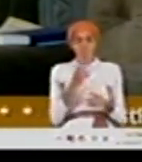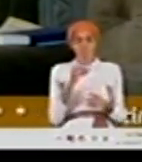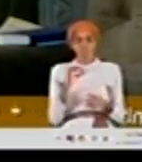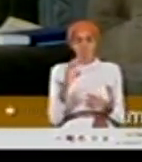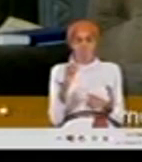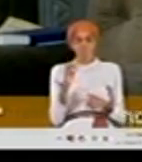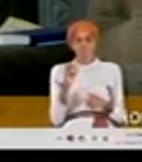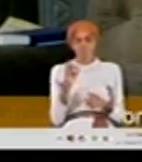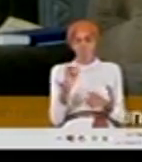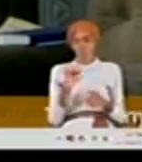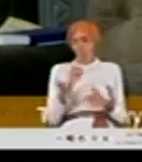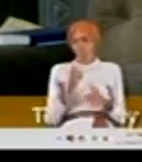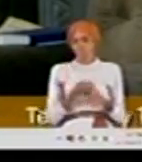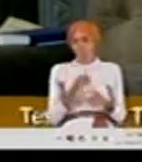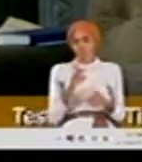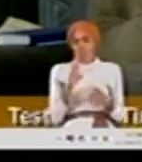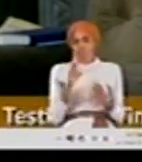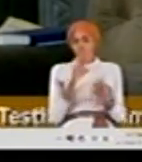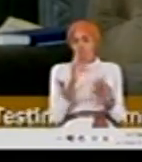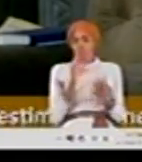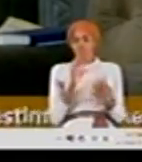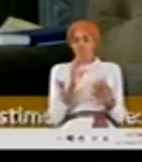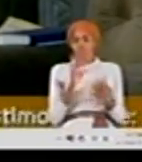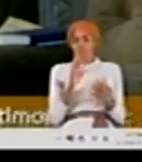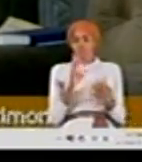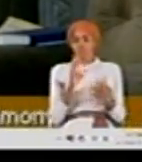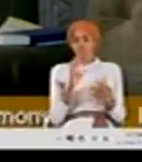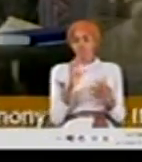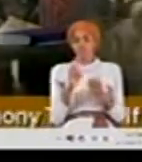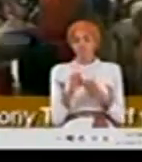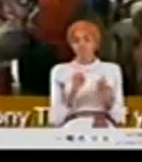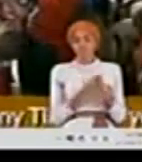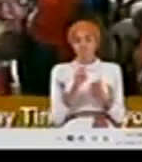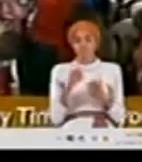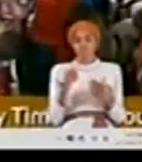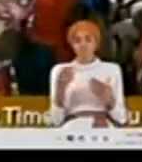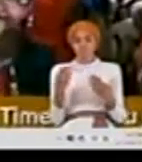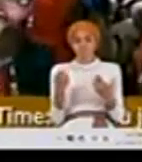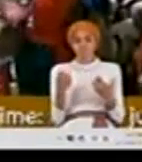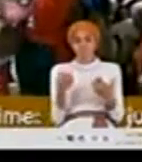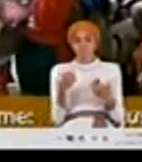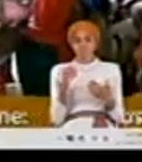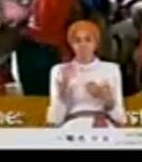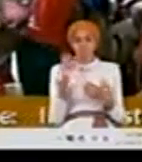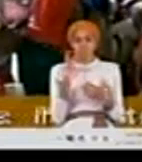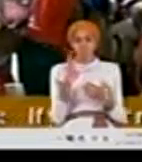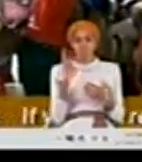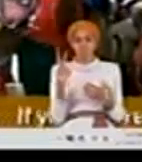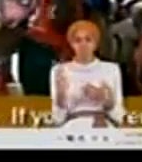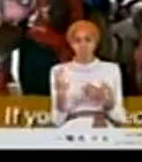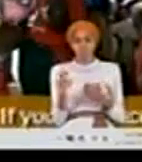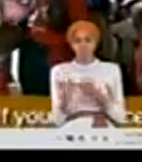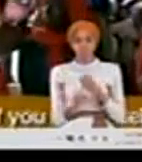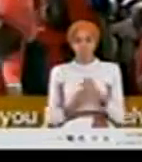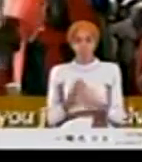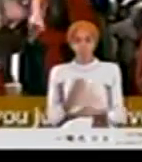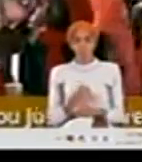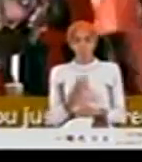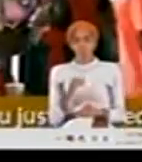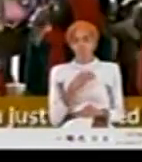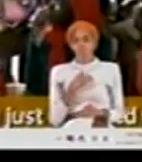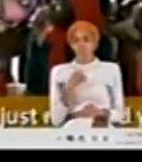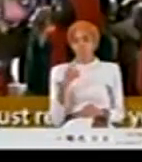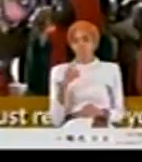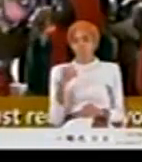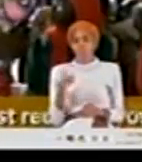State who says that um he's a 22 years years old person who testified of God's intervention to his